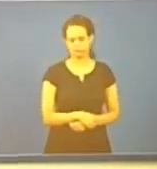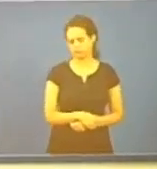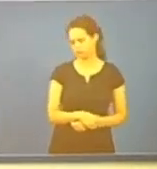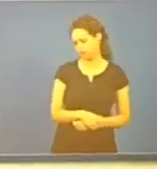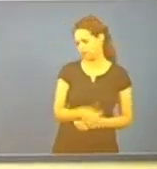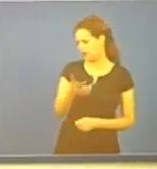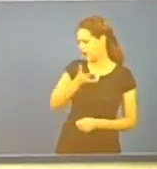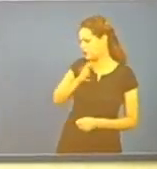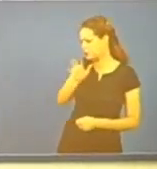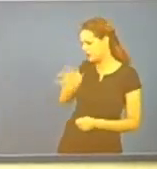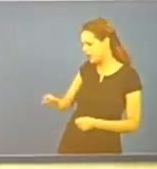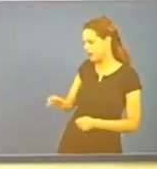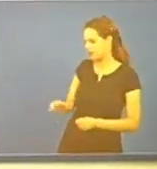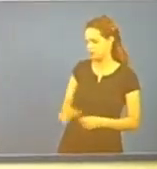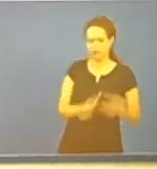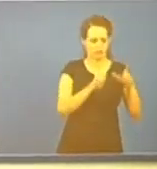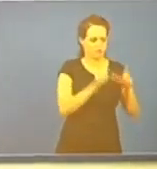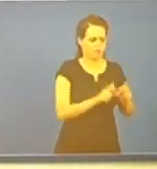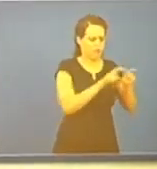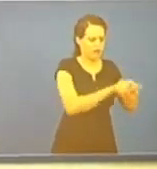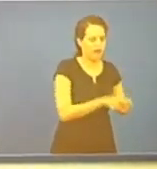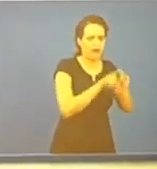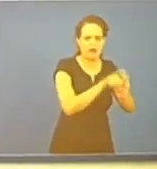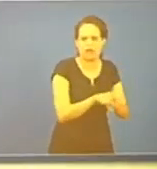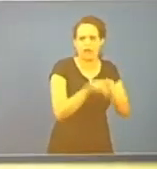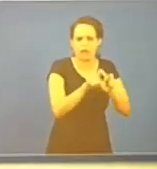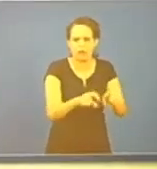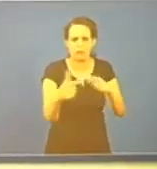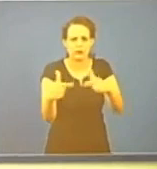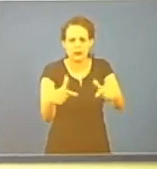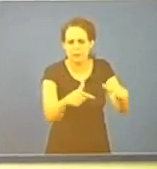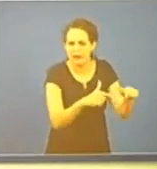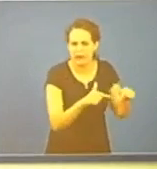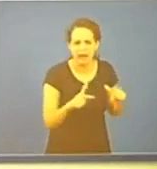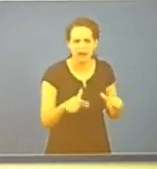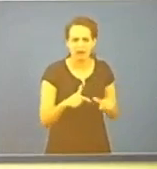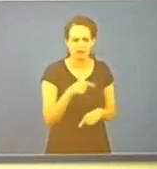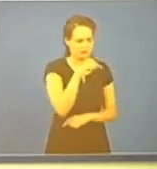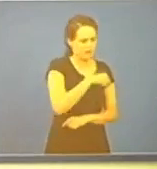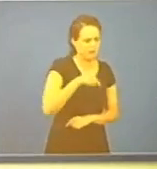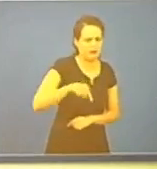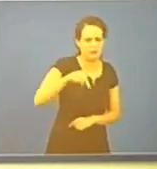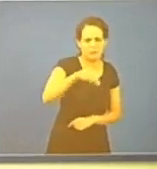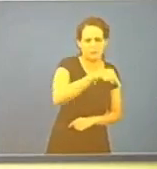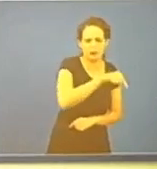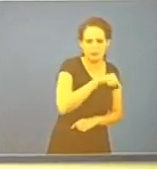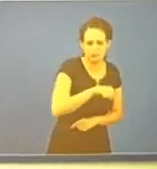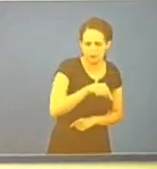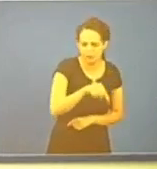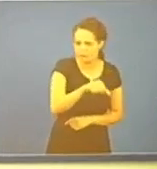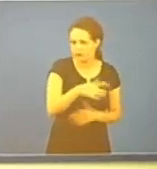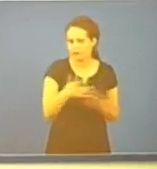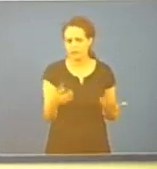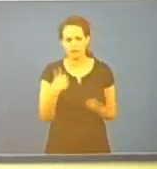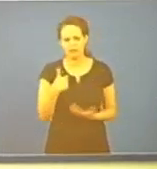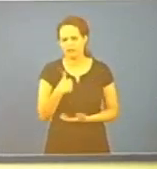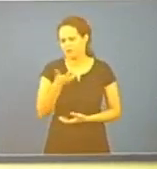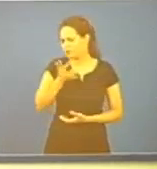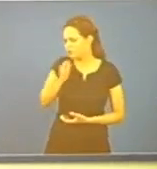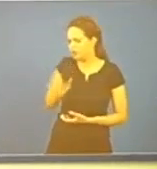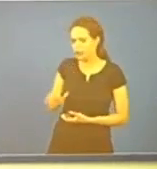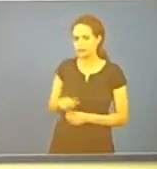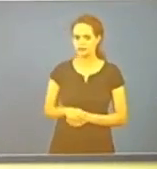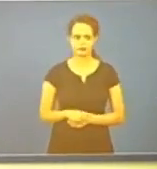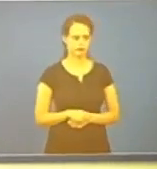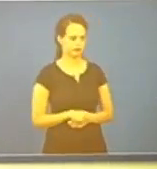went their ways, one to his own farm, another to his business, and the rest seized his servants,